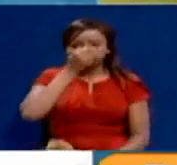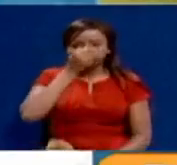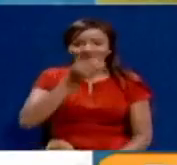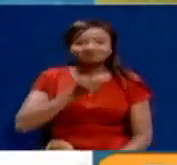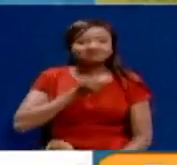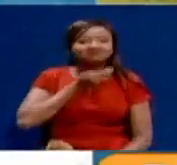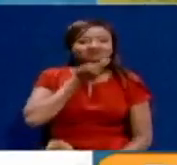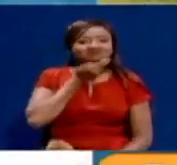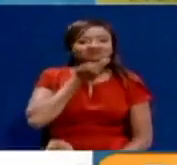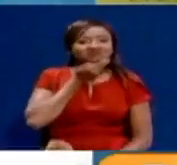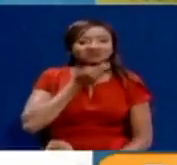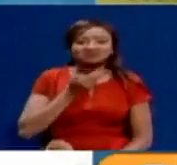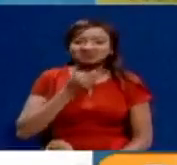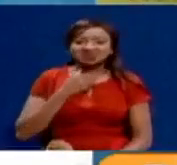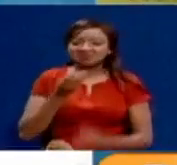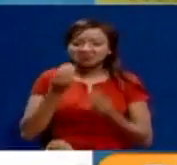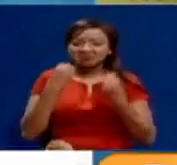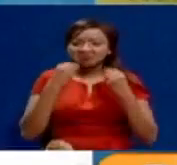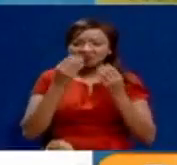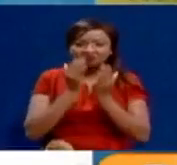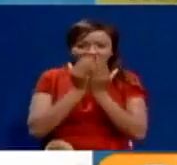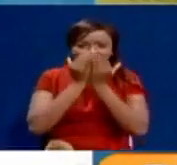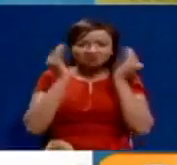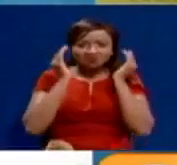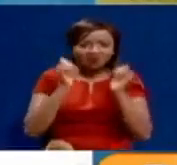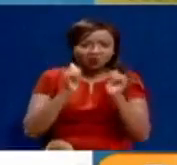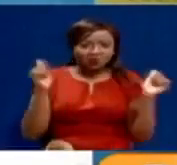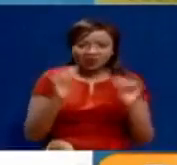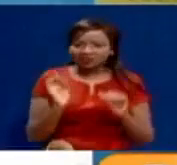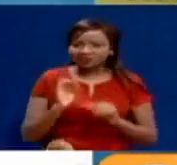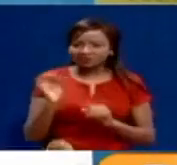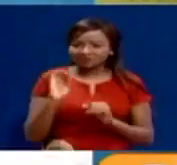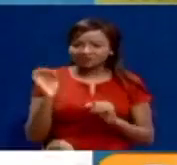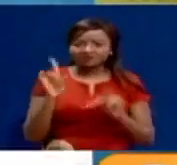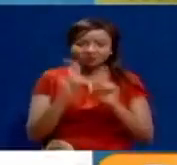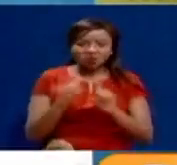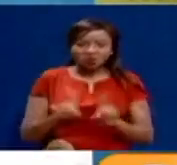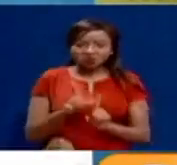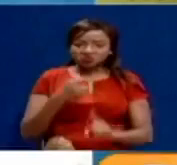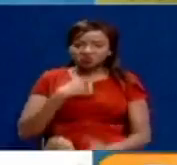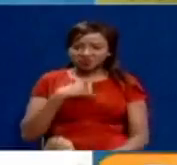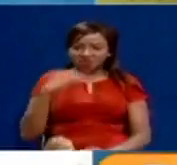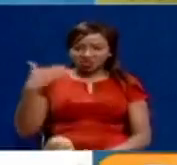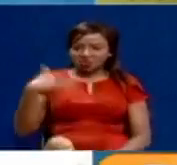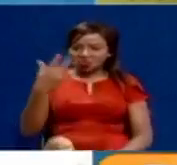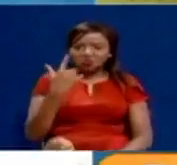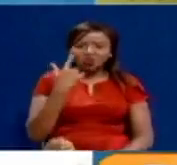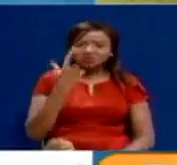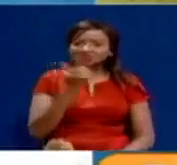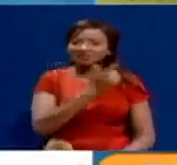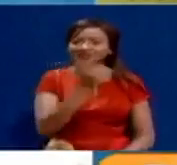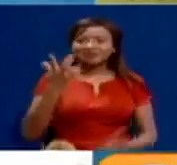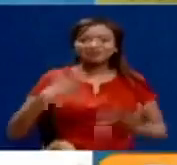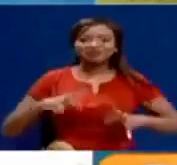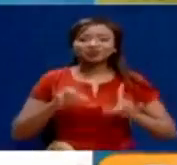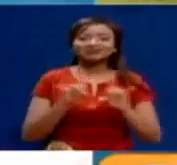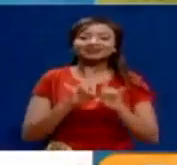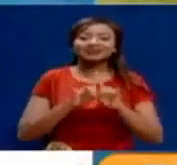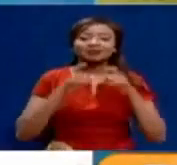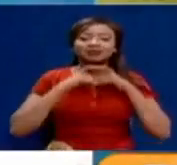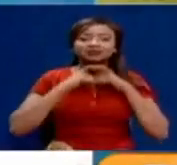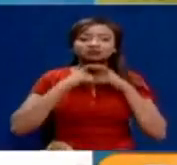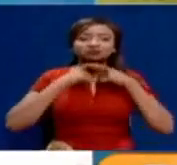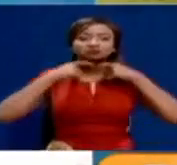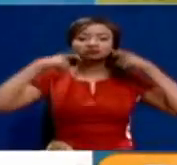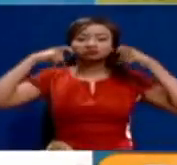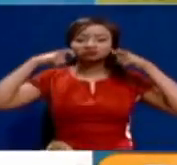they are not wearing masks properly. I often see people using masks as a chin guard. The